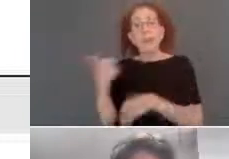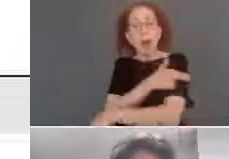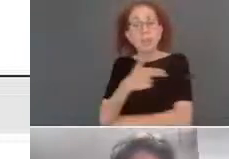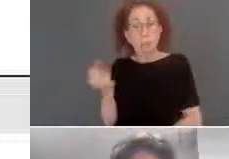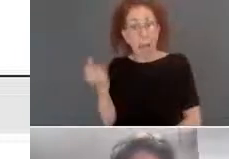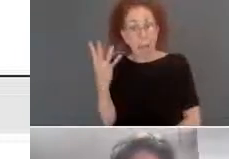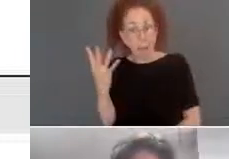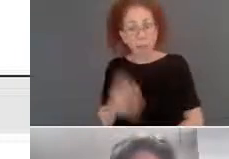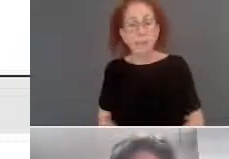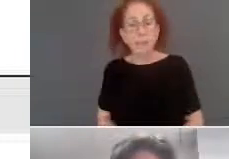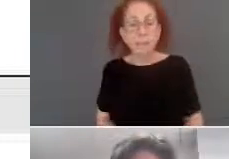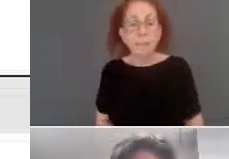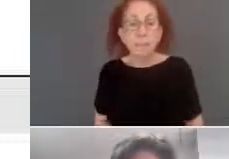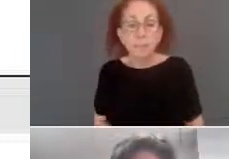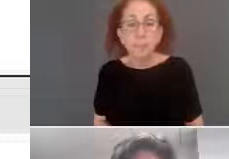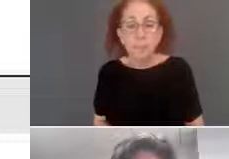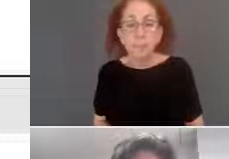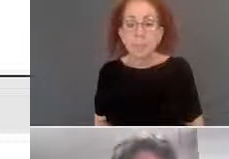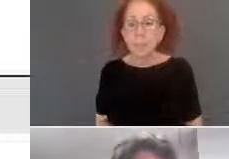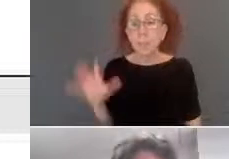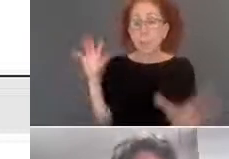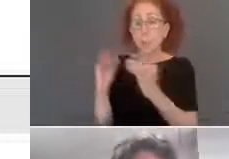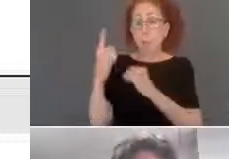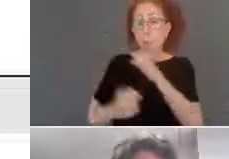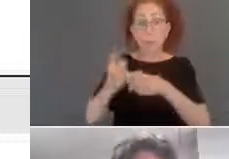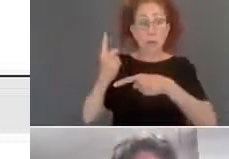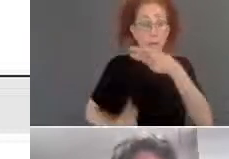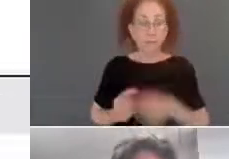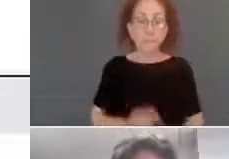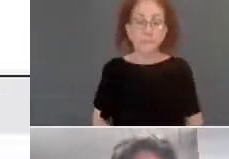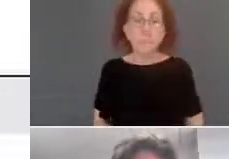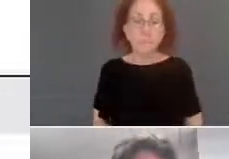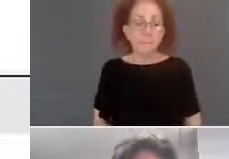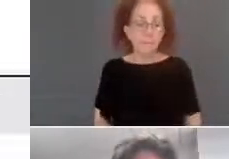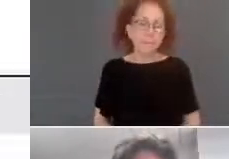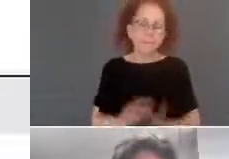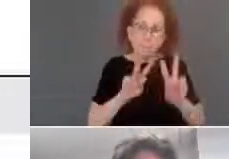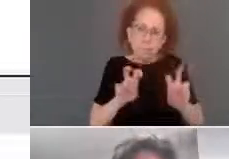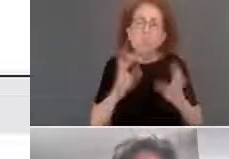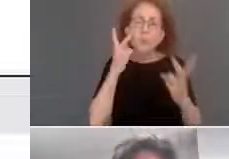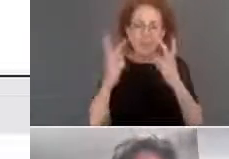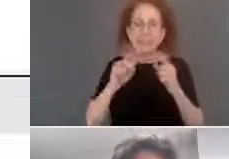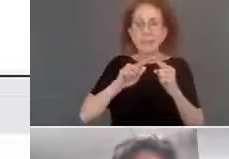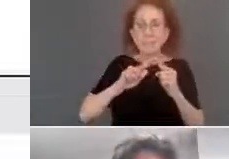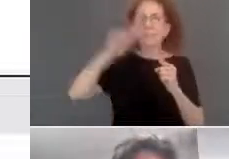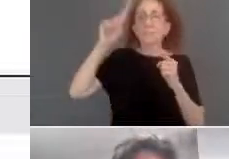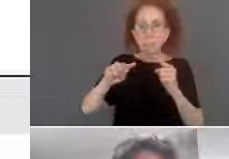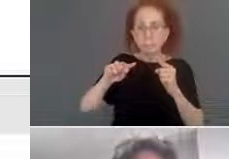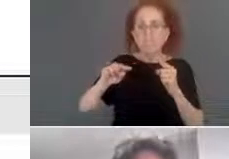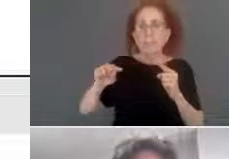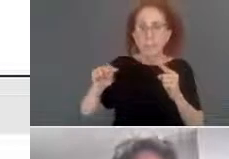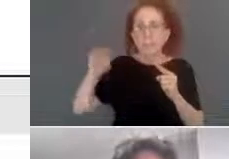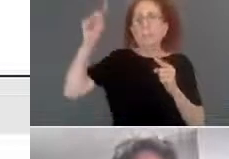COVID over the past year and a half. And you can see we've had some big spikes, our initial spike and then